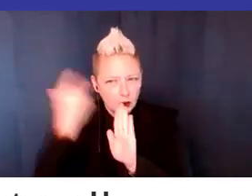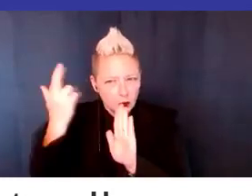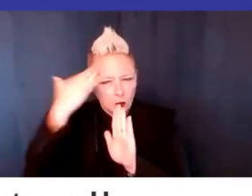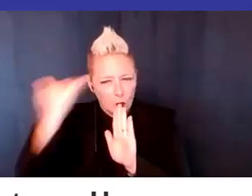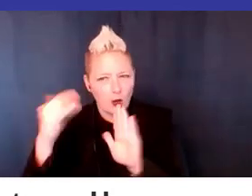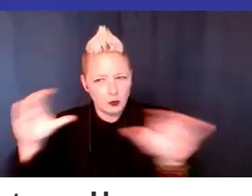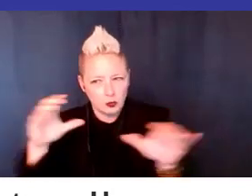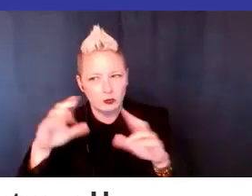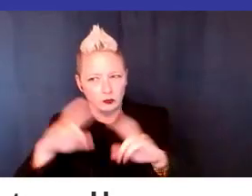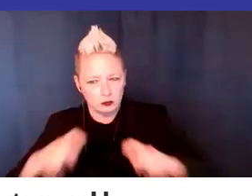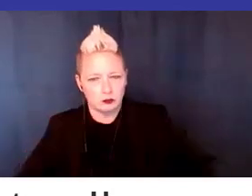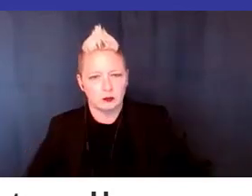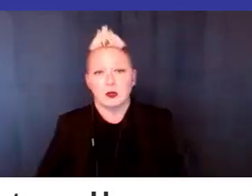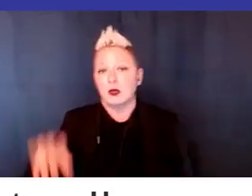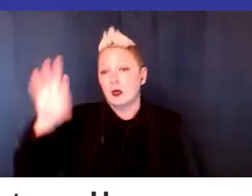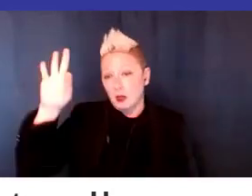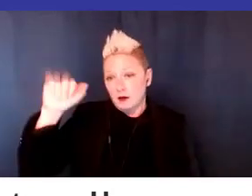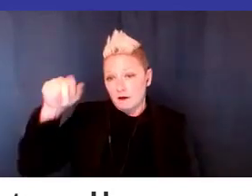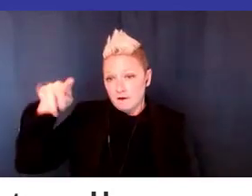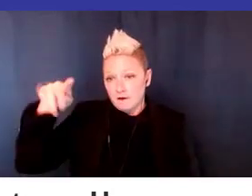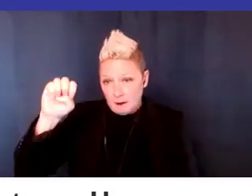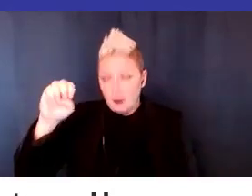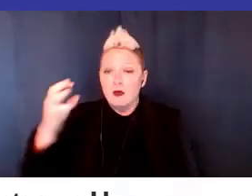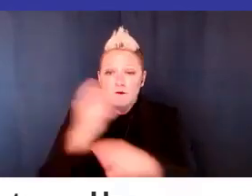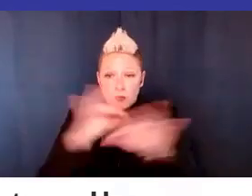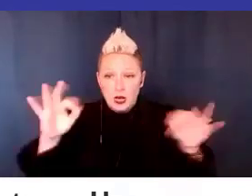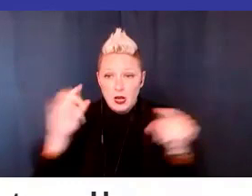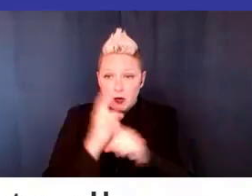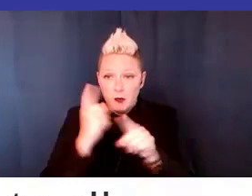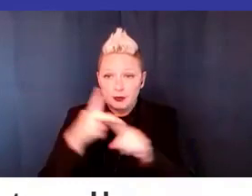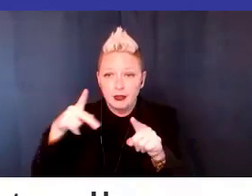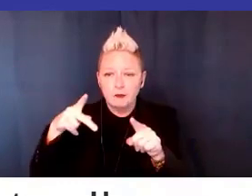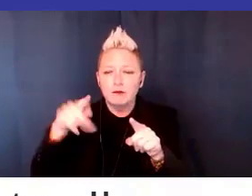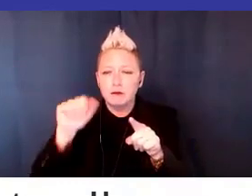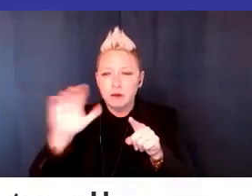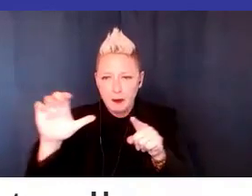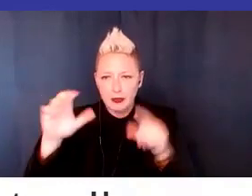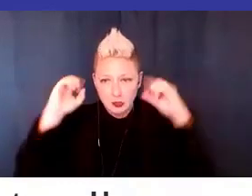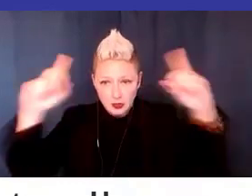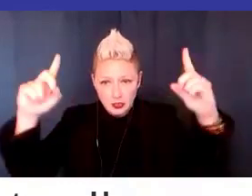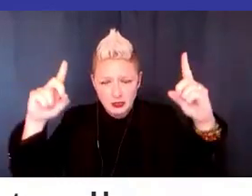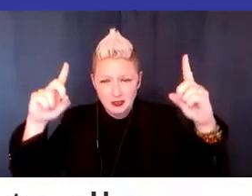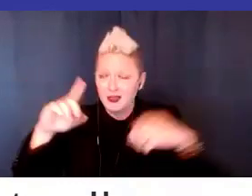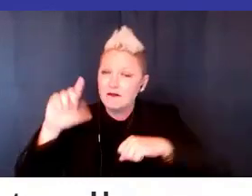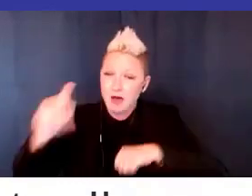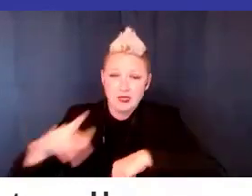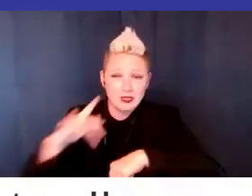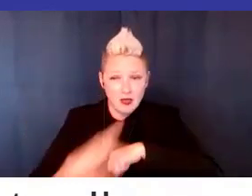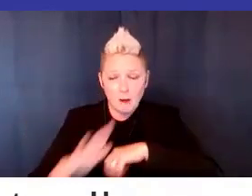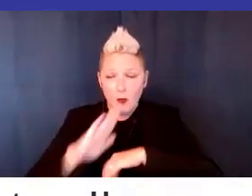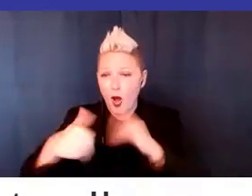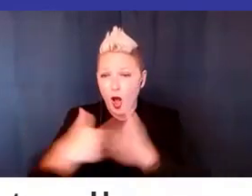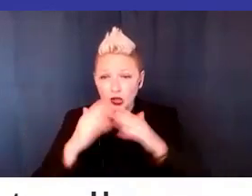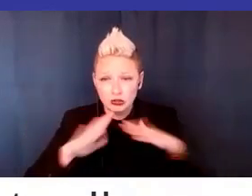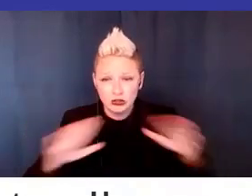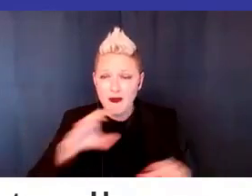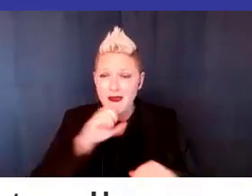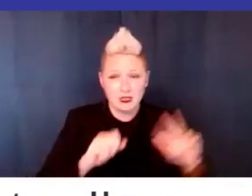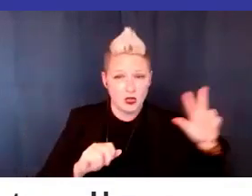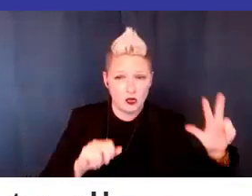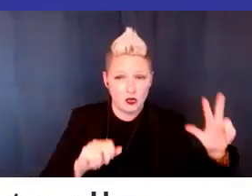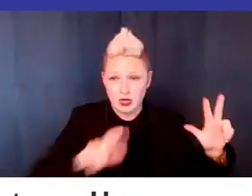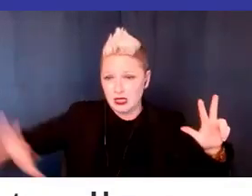or Free Appropriate Public Education, must be made available to all children residing in the state between the ages of 3